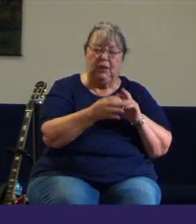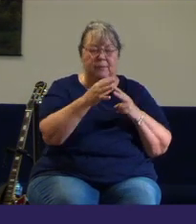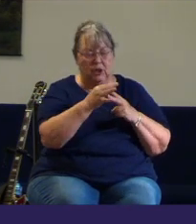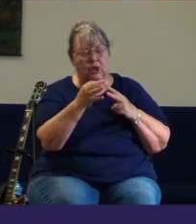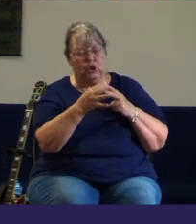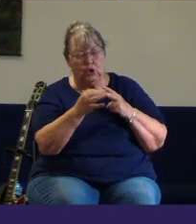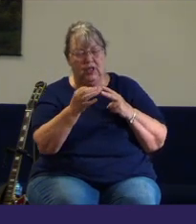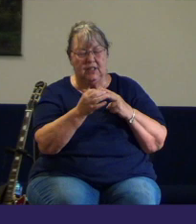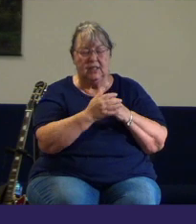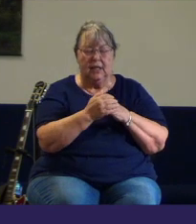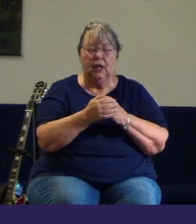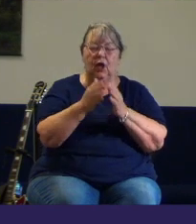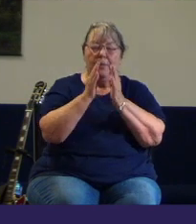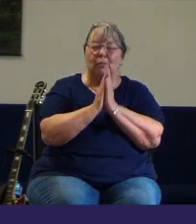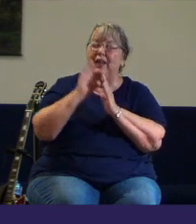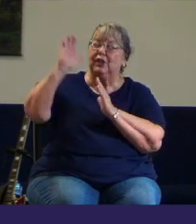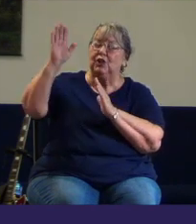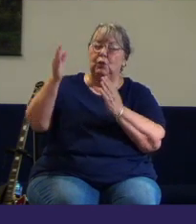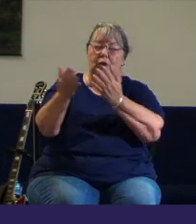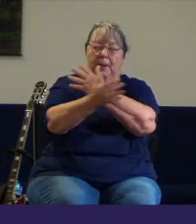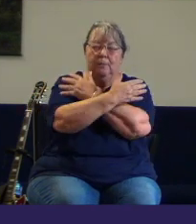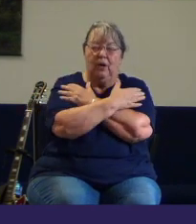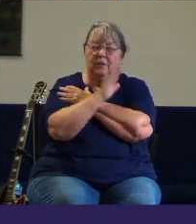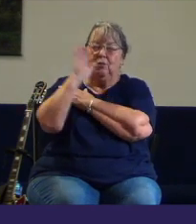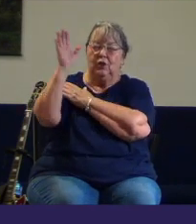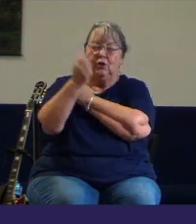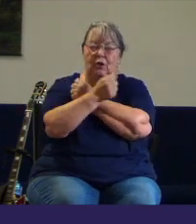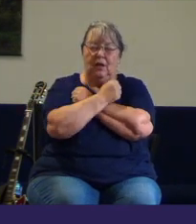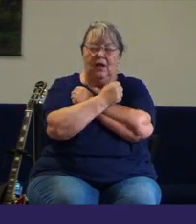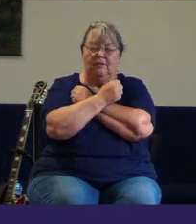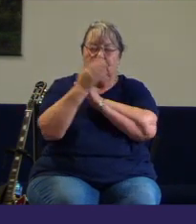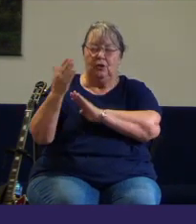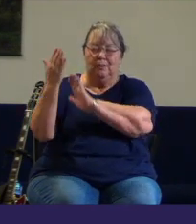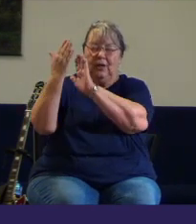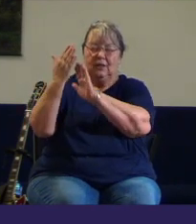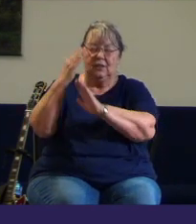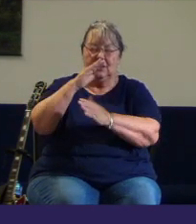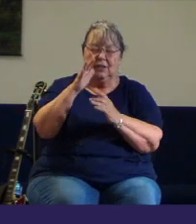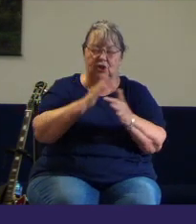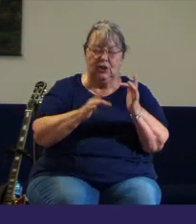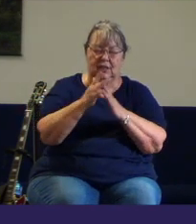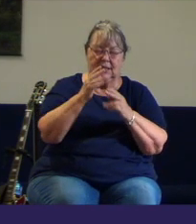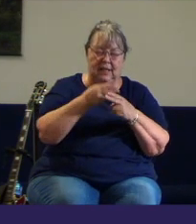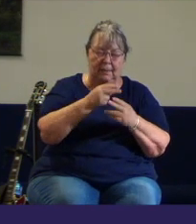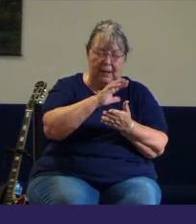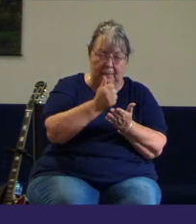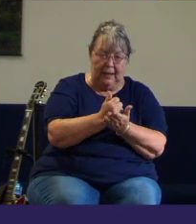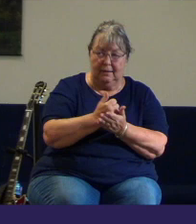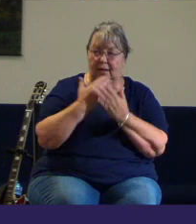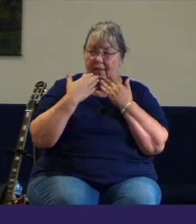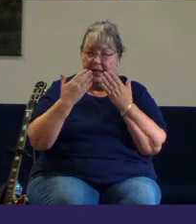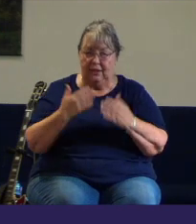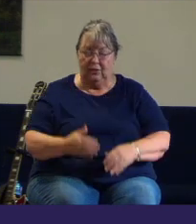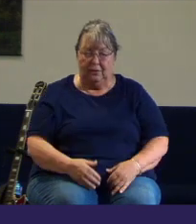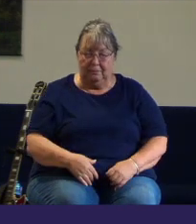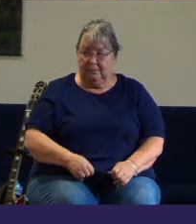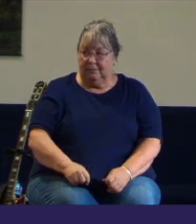We pray that you'll embrace them with your love and your presence. In Jesus' name, amen. Amen. Thank you.